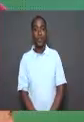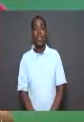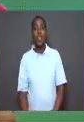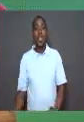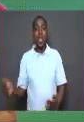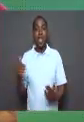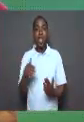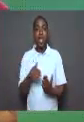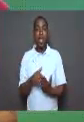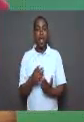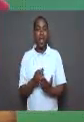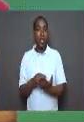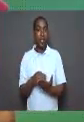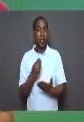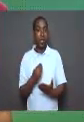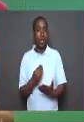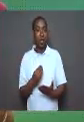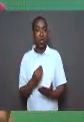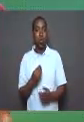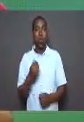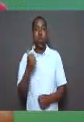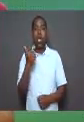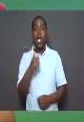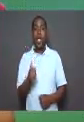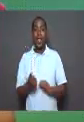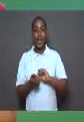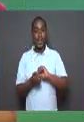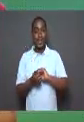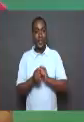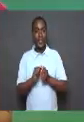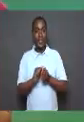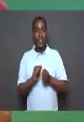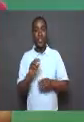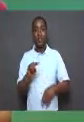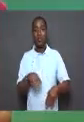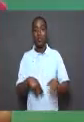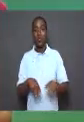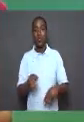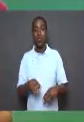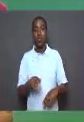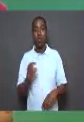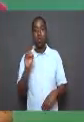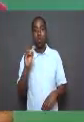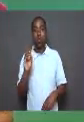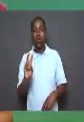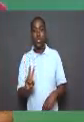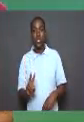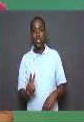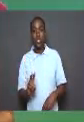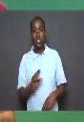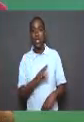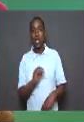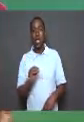We also learned that gaseous exchange is the movement of